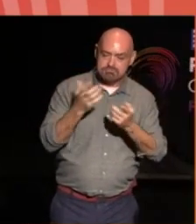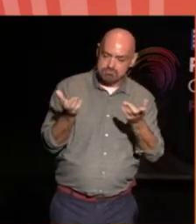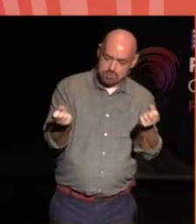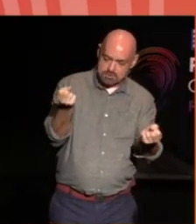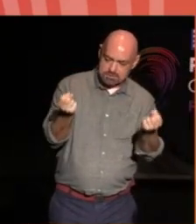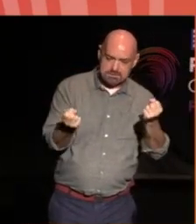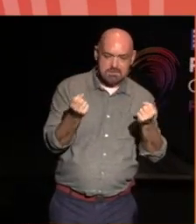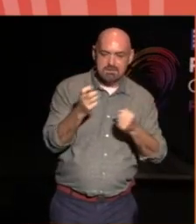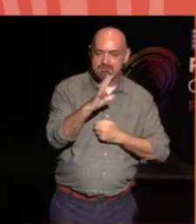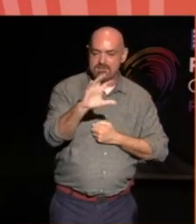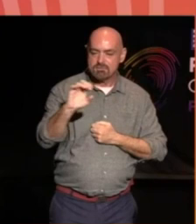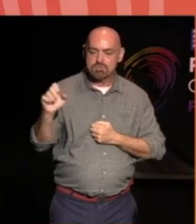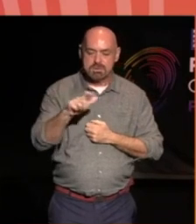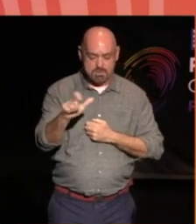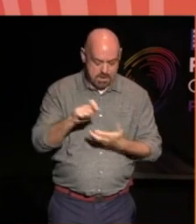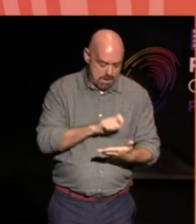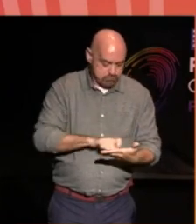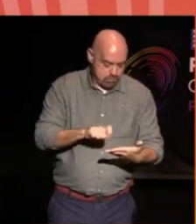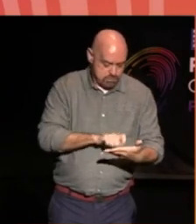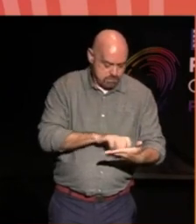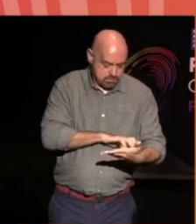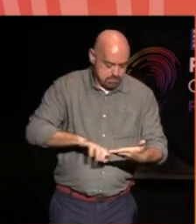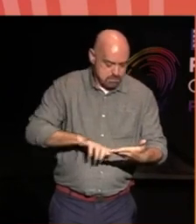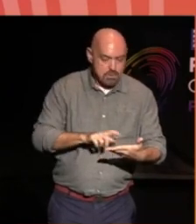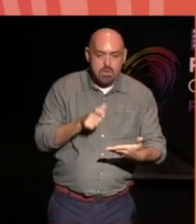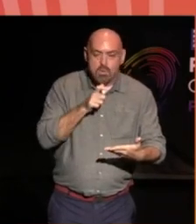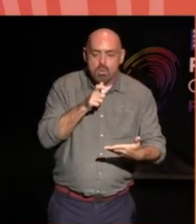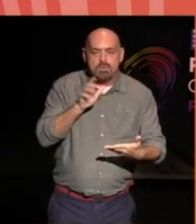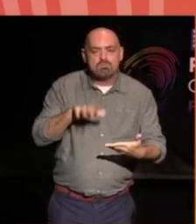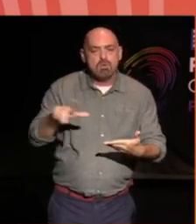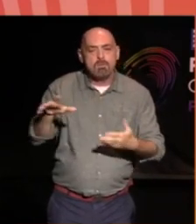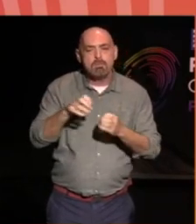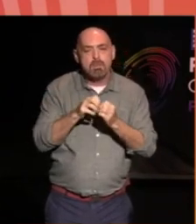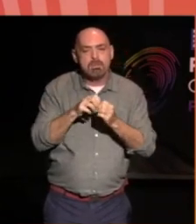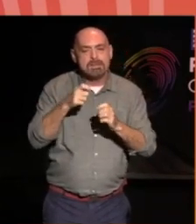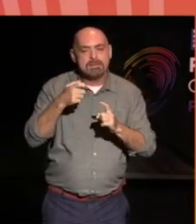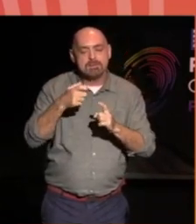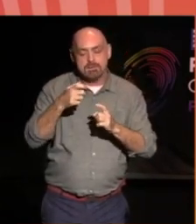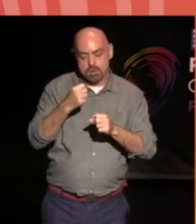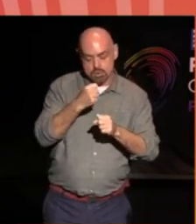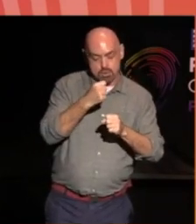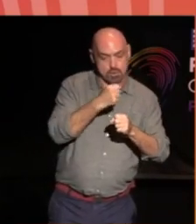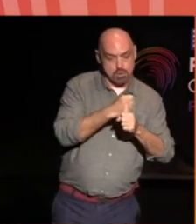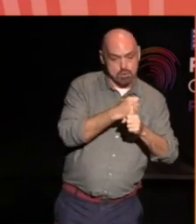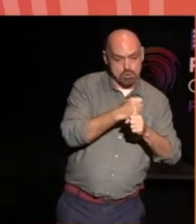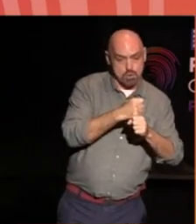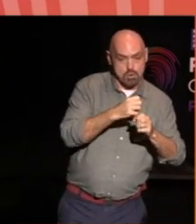And I've chosen to put at the bottom here some words that he often spoke, which George Bernard Shaw